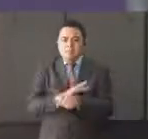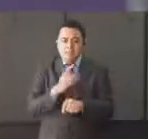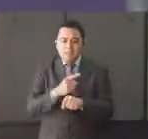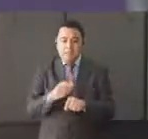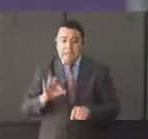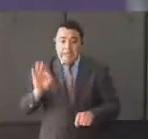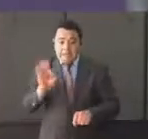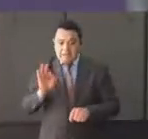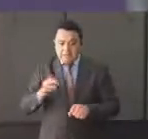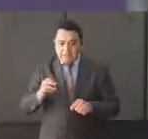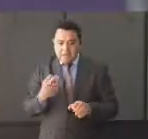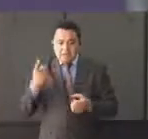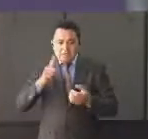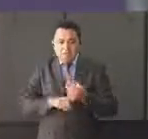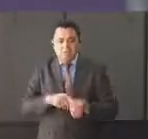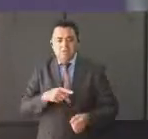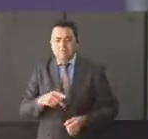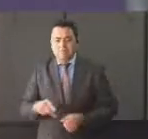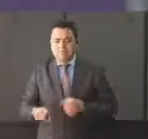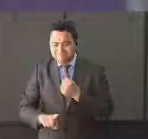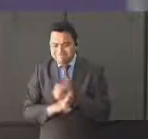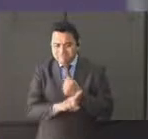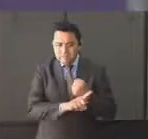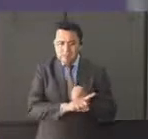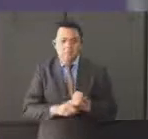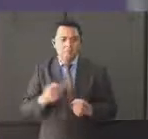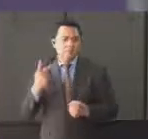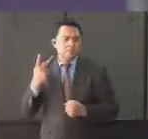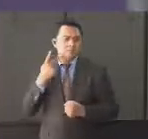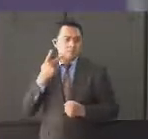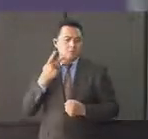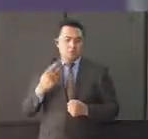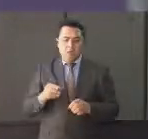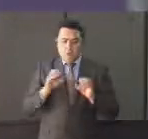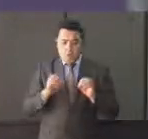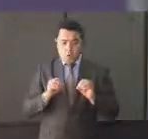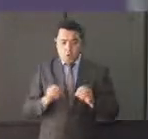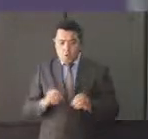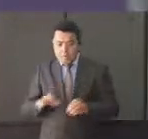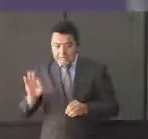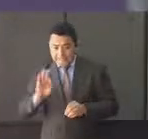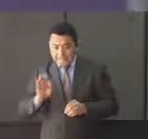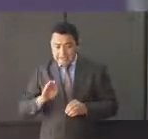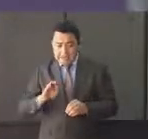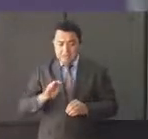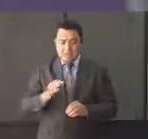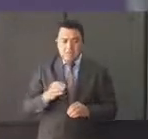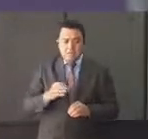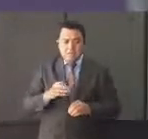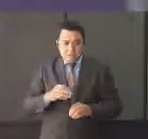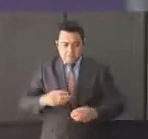and have to migrate because of threats, political